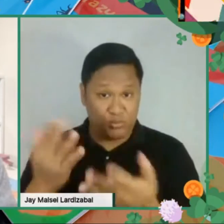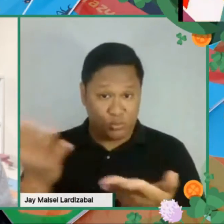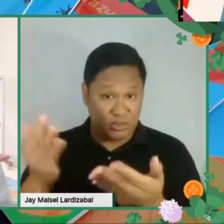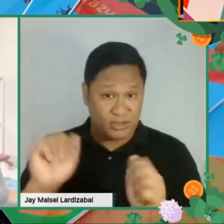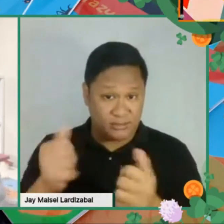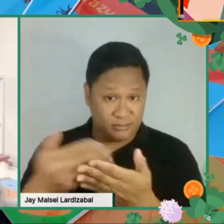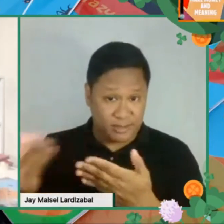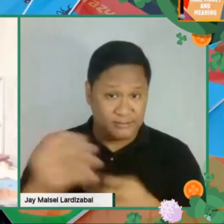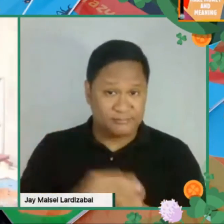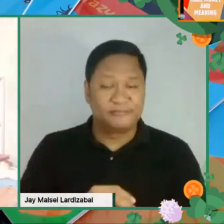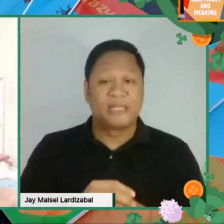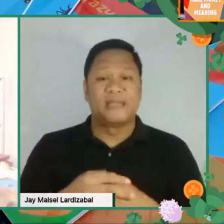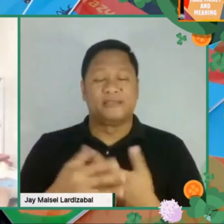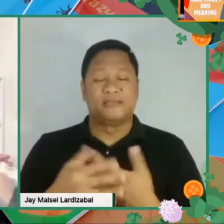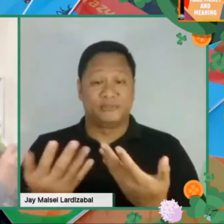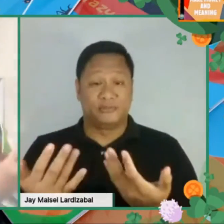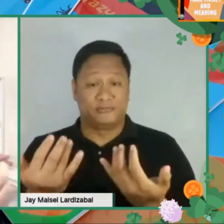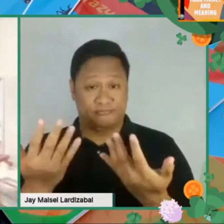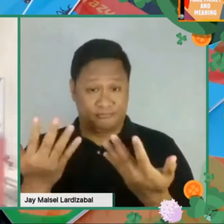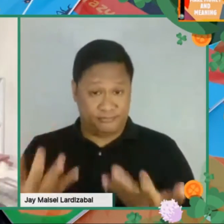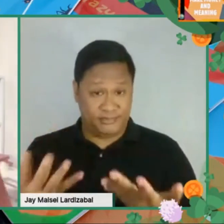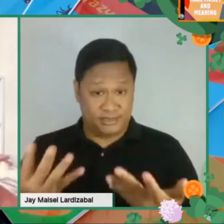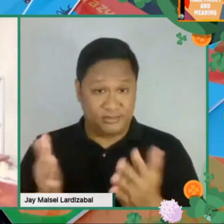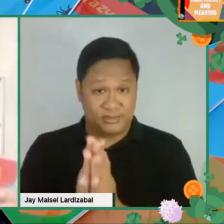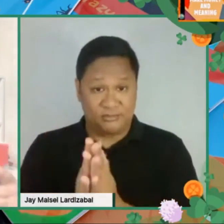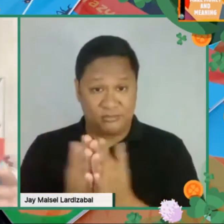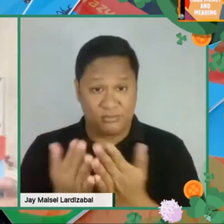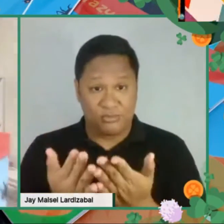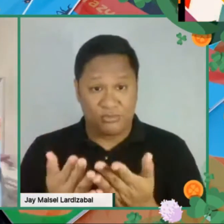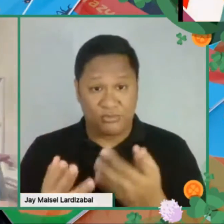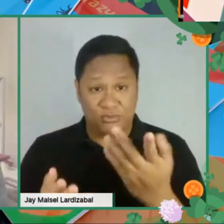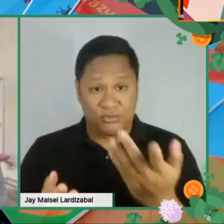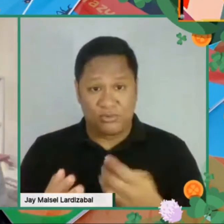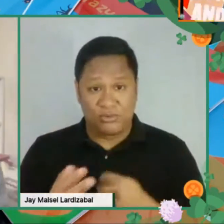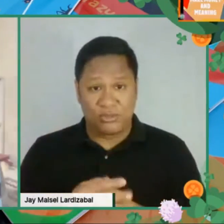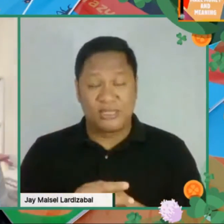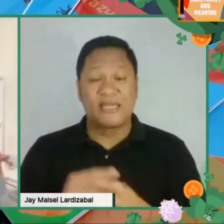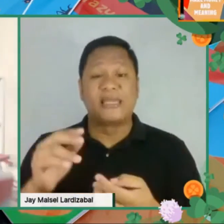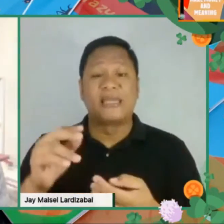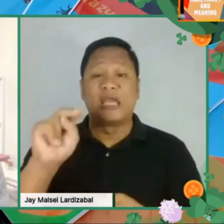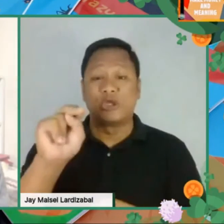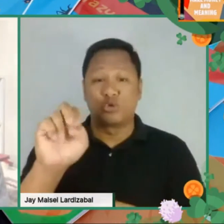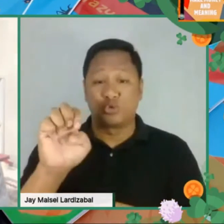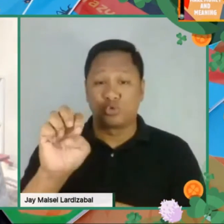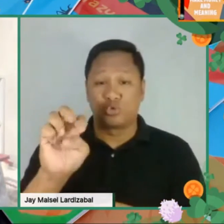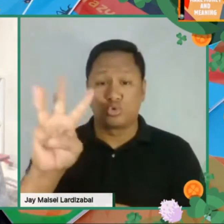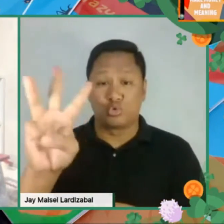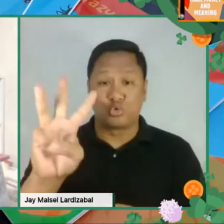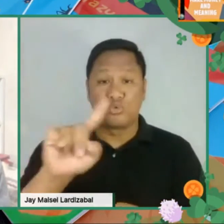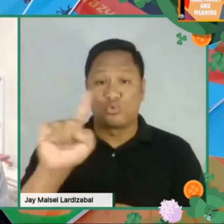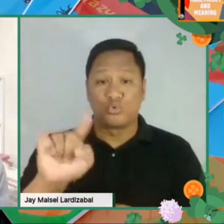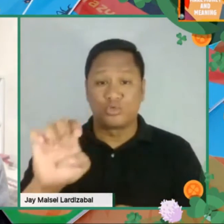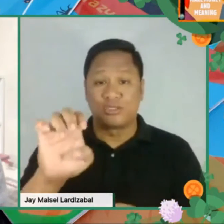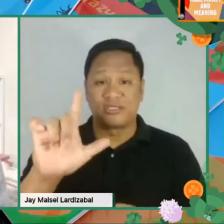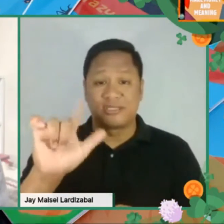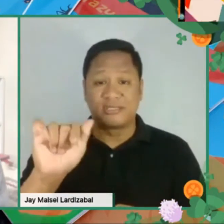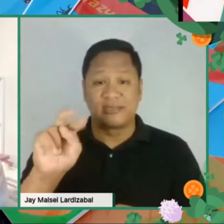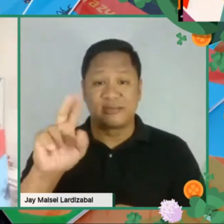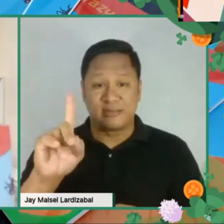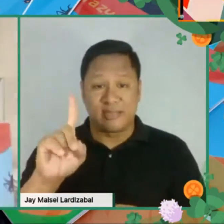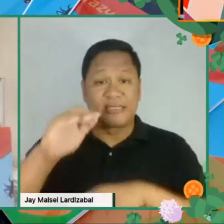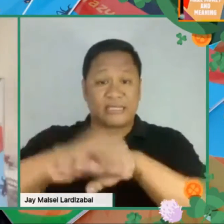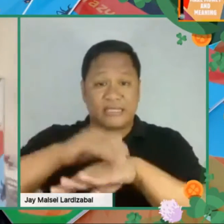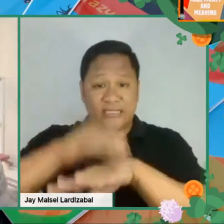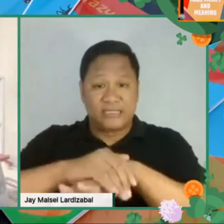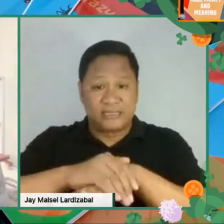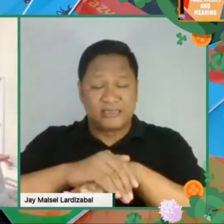book now, what I'm holding here is the New Zealand English version. So of course, the New